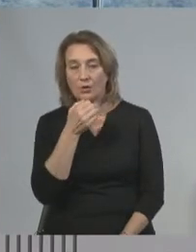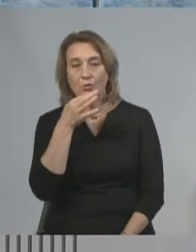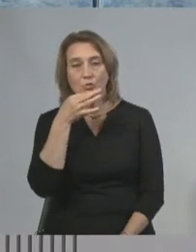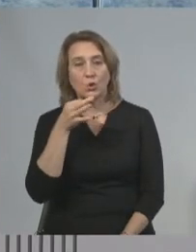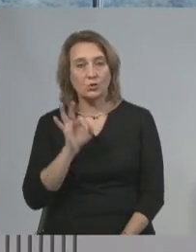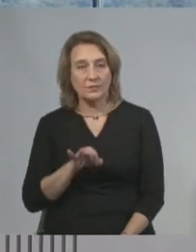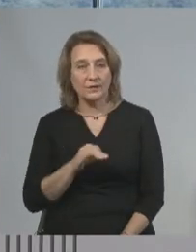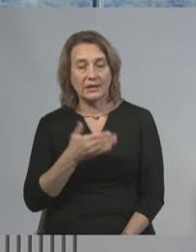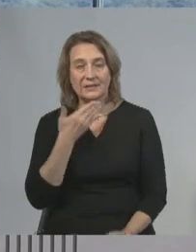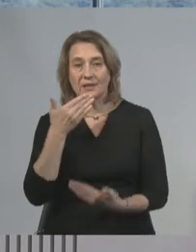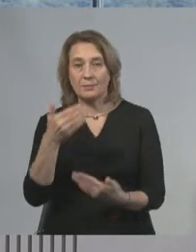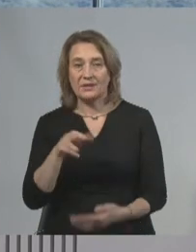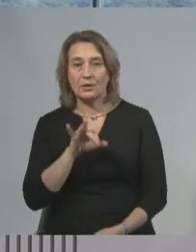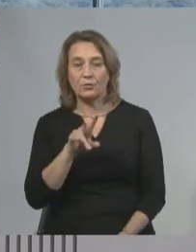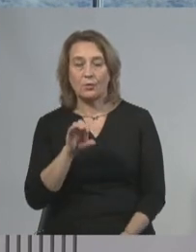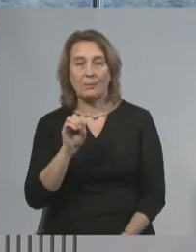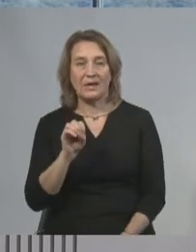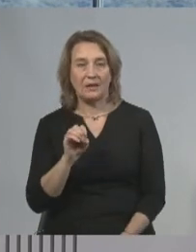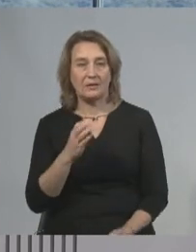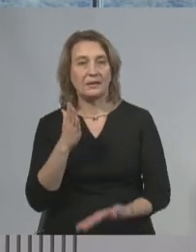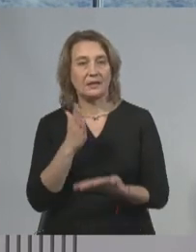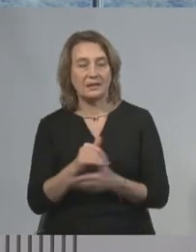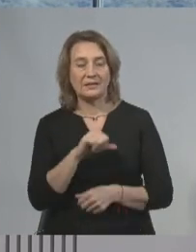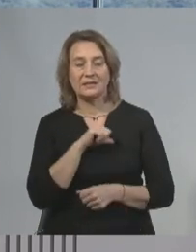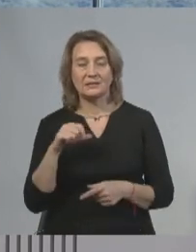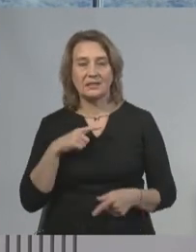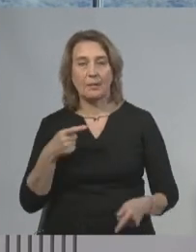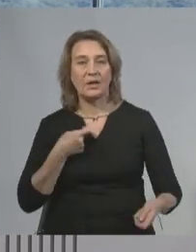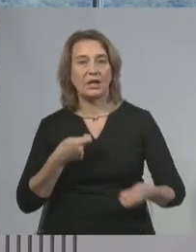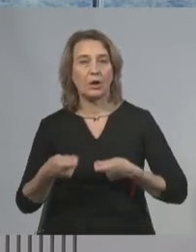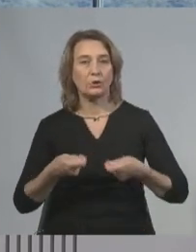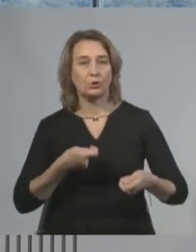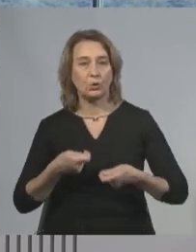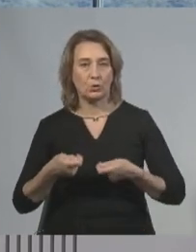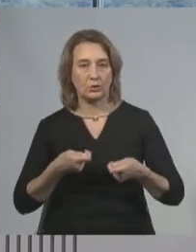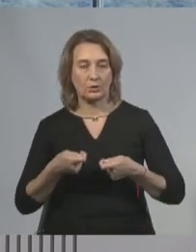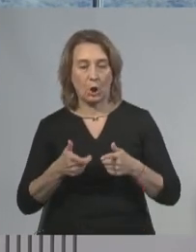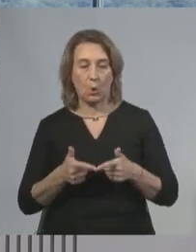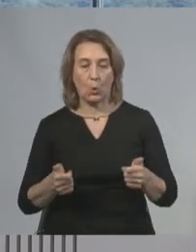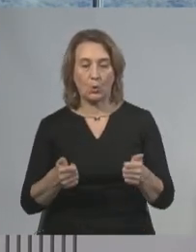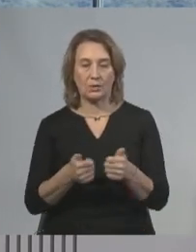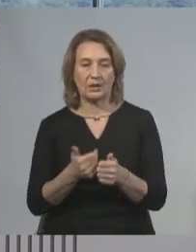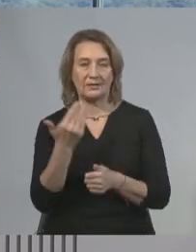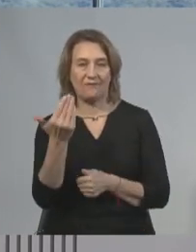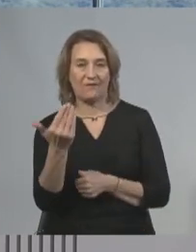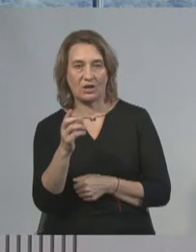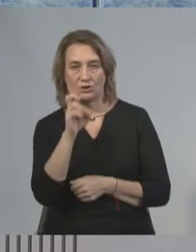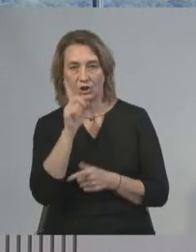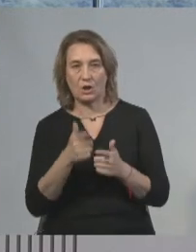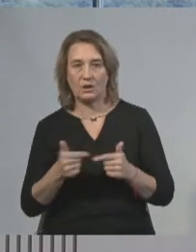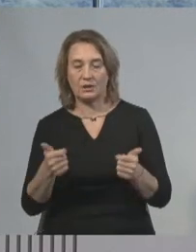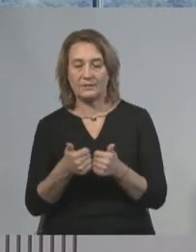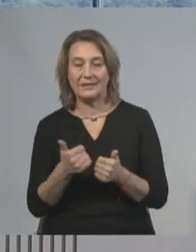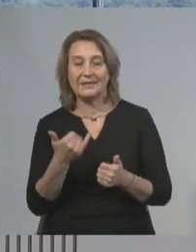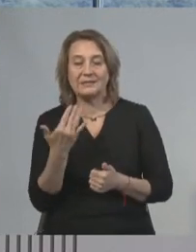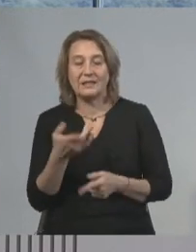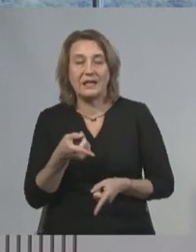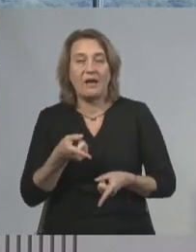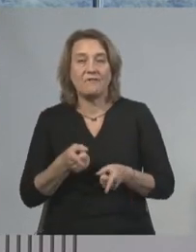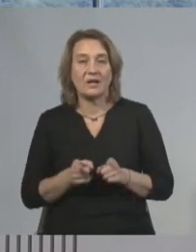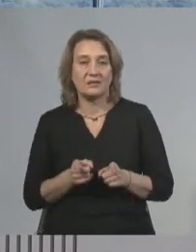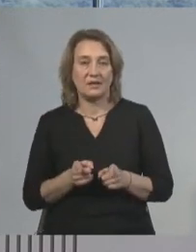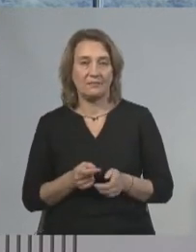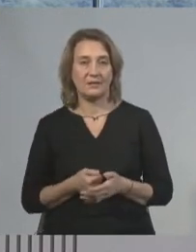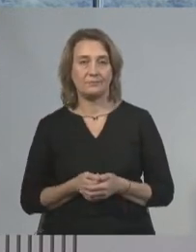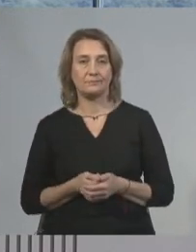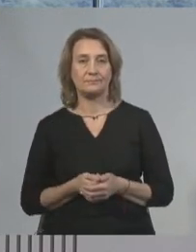thank you so much for sharing your experience also the same question to mila do you have any self regulating bodies in your country and